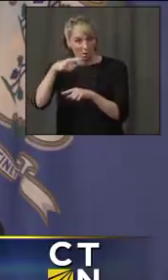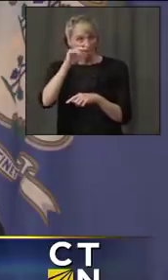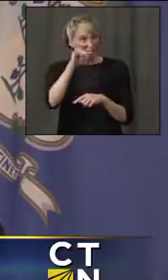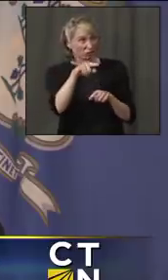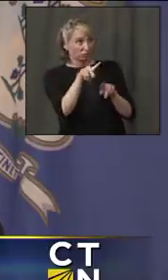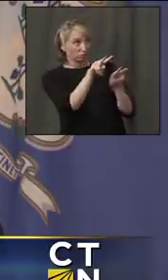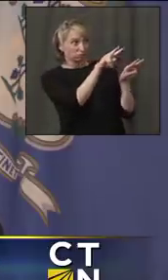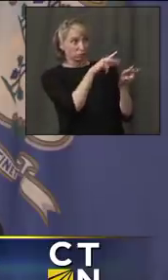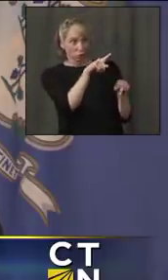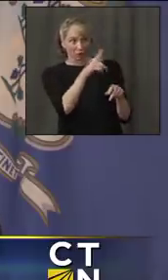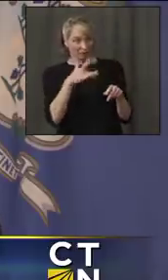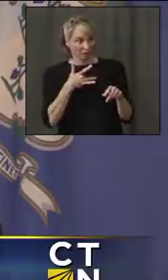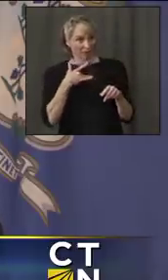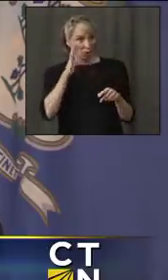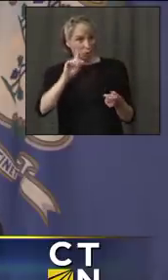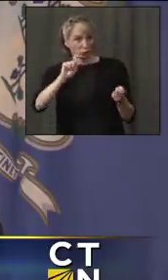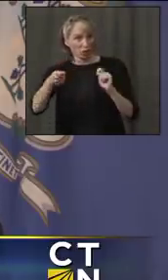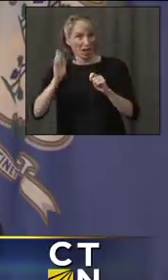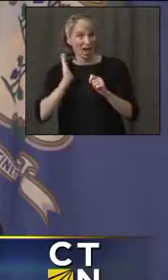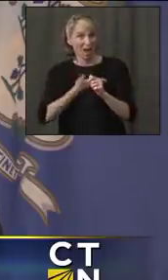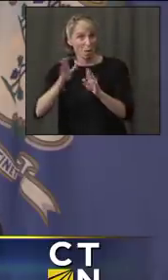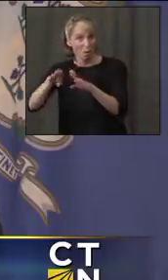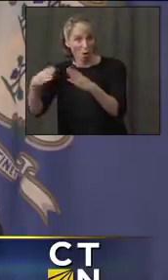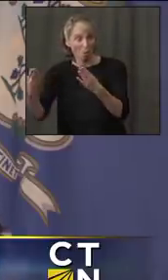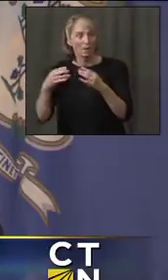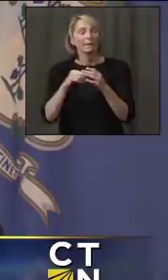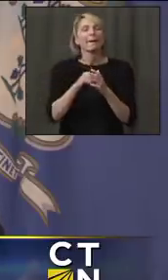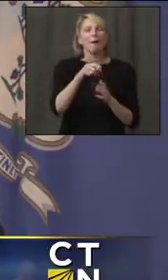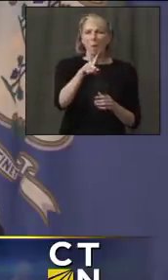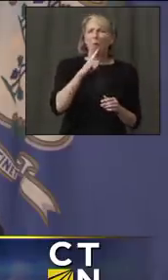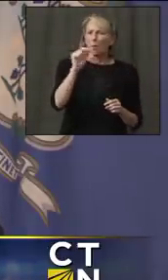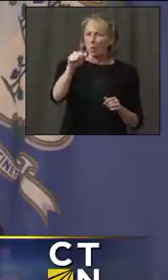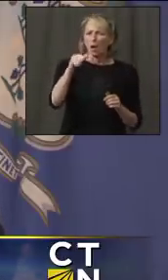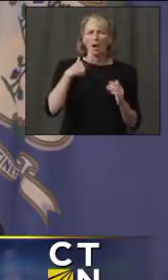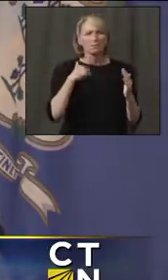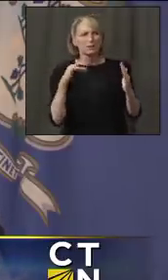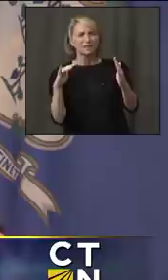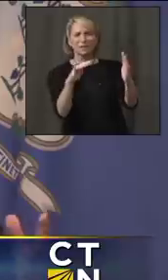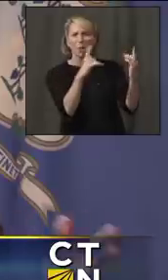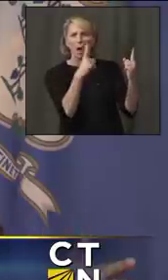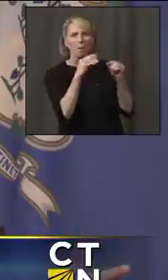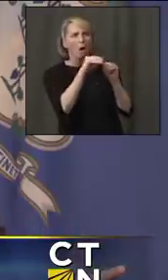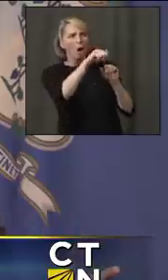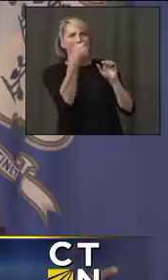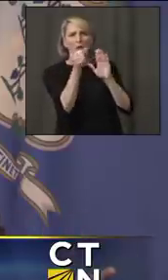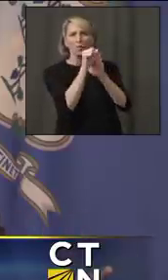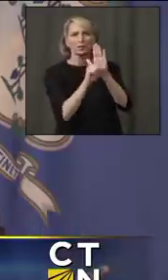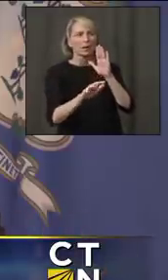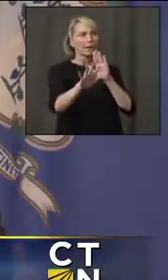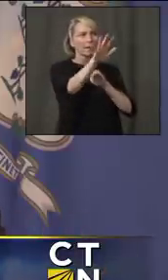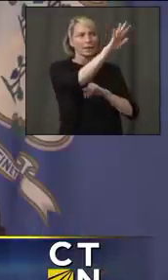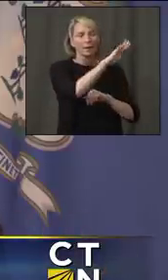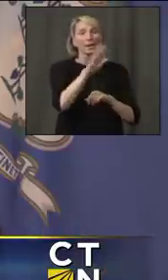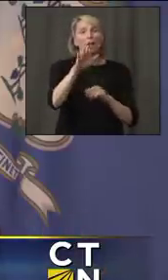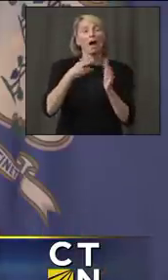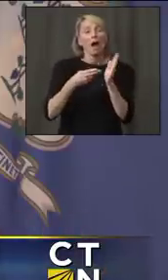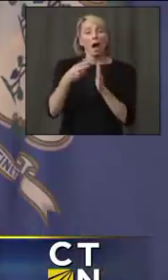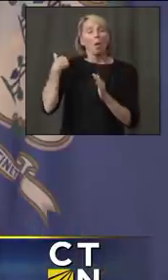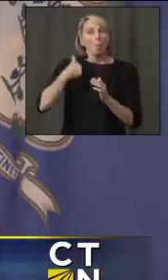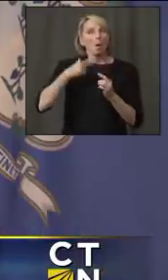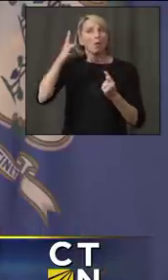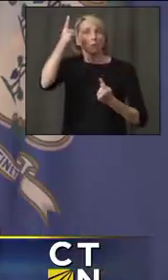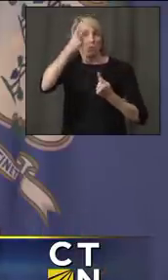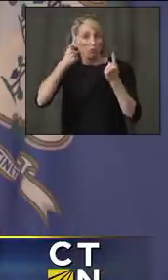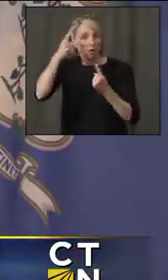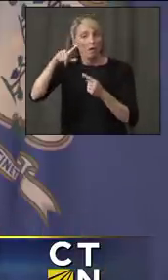know, as I said before, we've never opened bars, certainly not indoor, and we thought about that for phase 3.